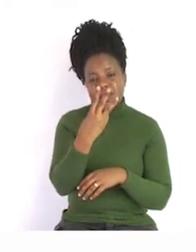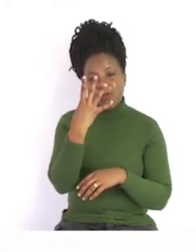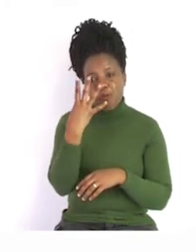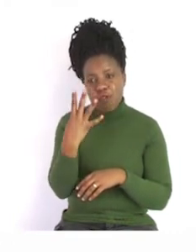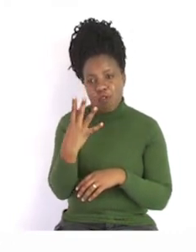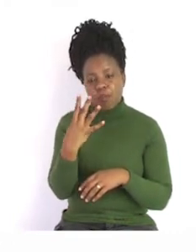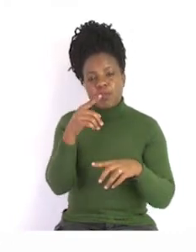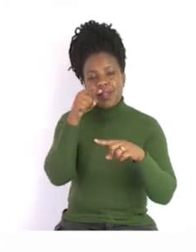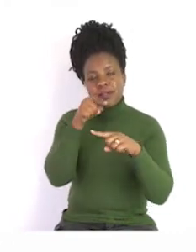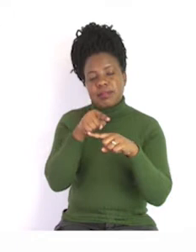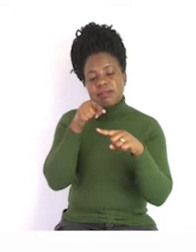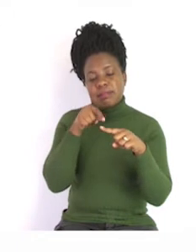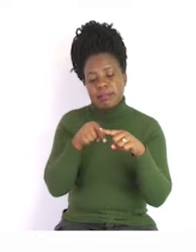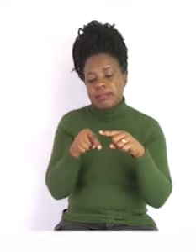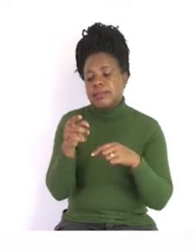divided by 7.